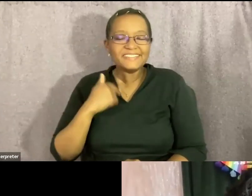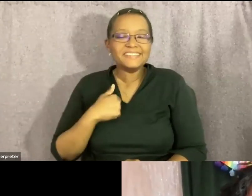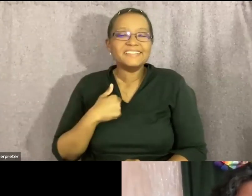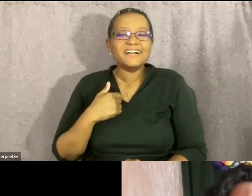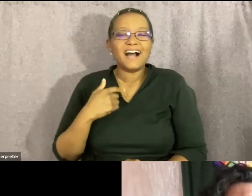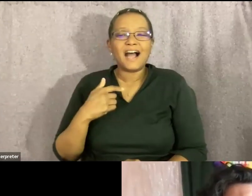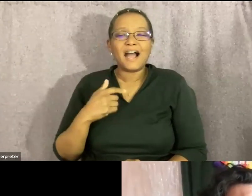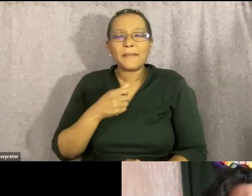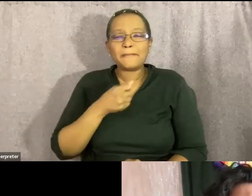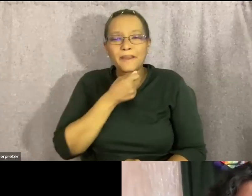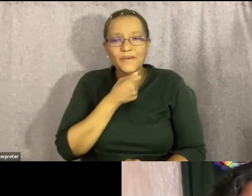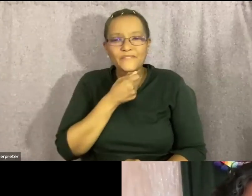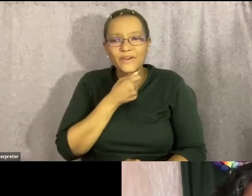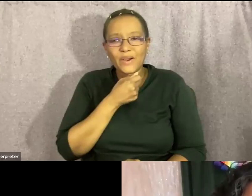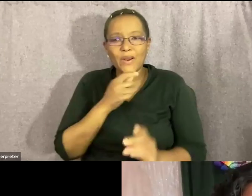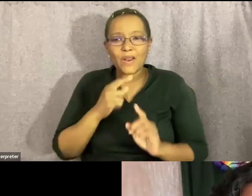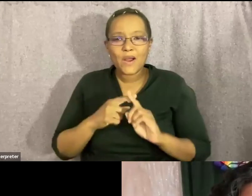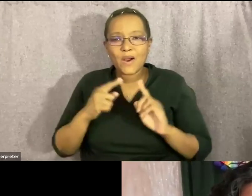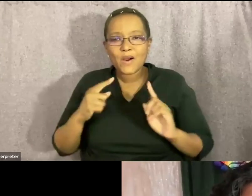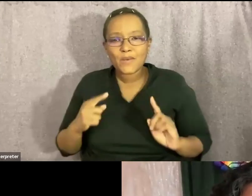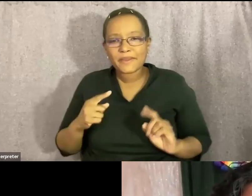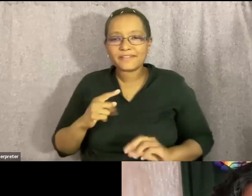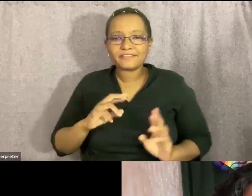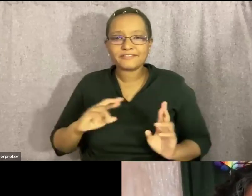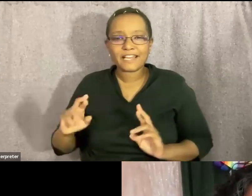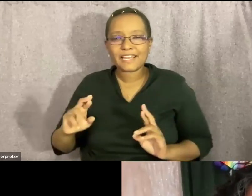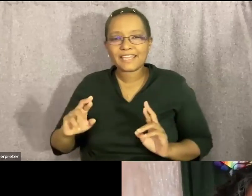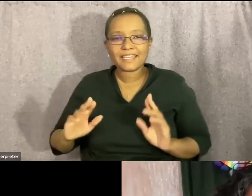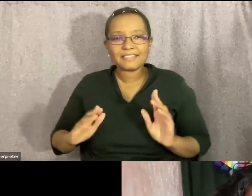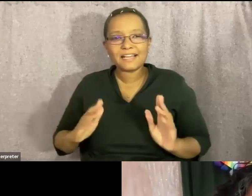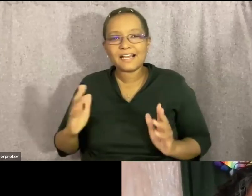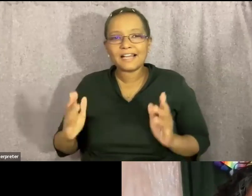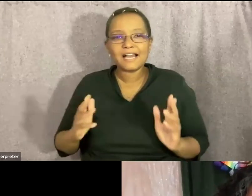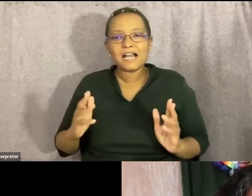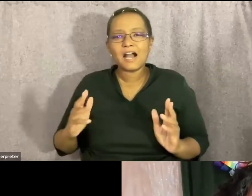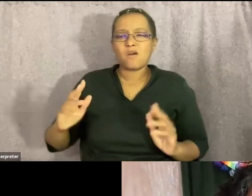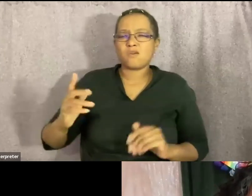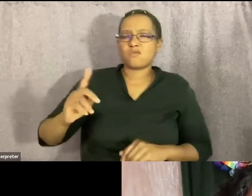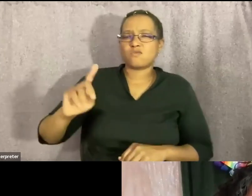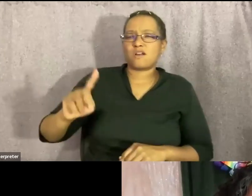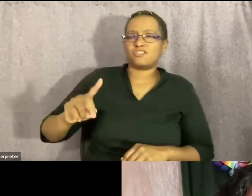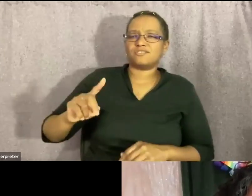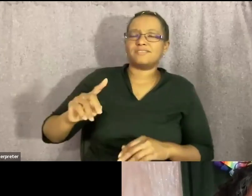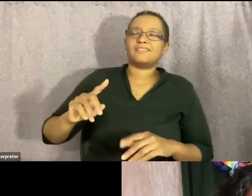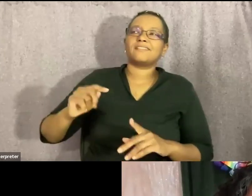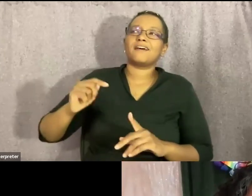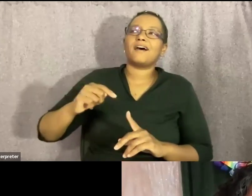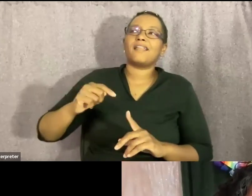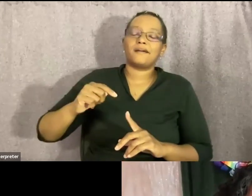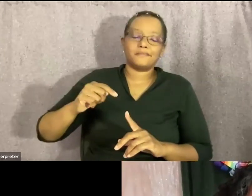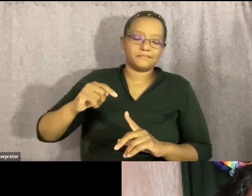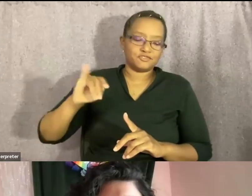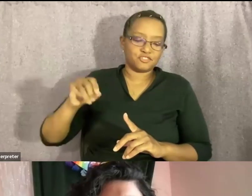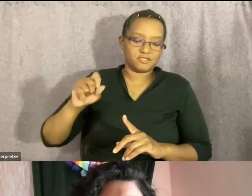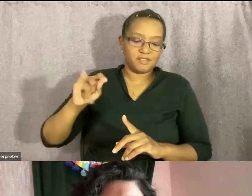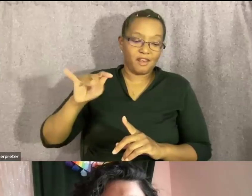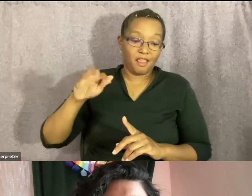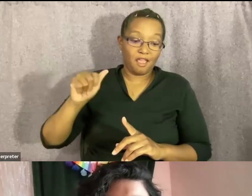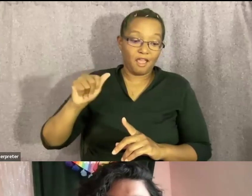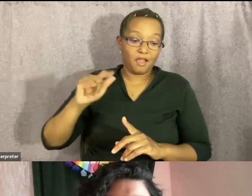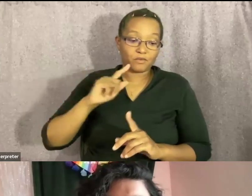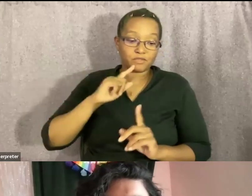intersectional, cross-disability, and cross-movement focused community building, either through your Emerge projects or